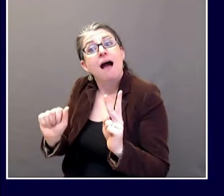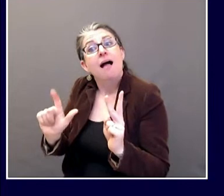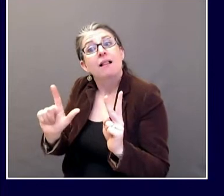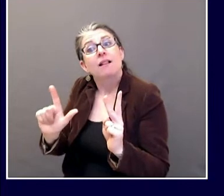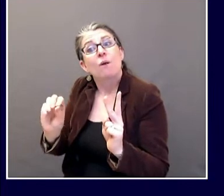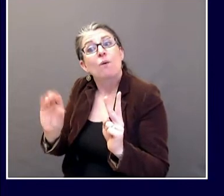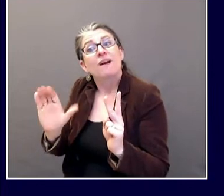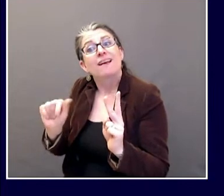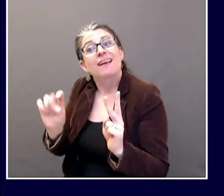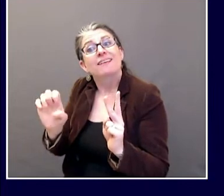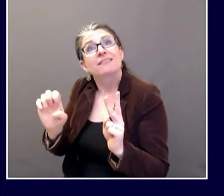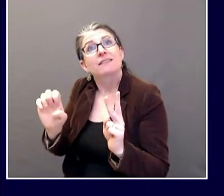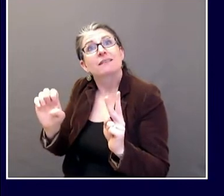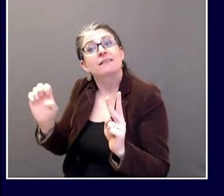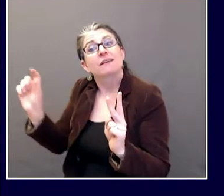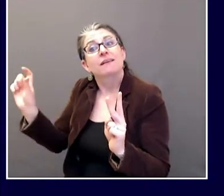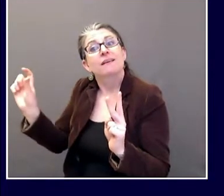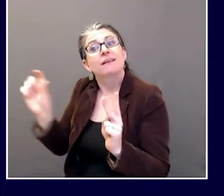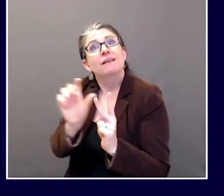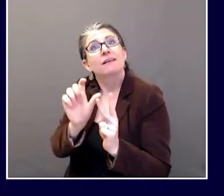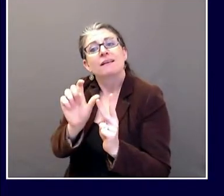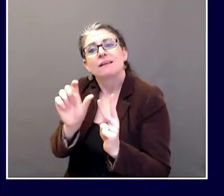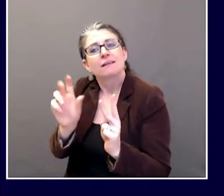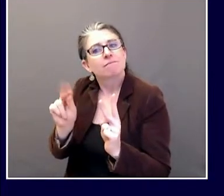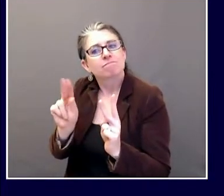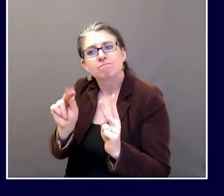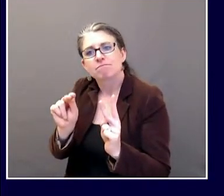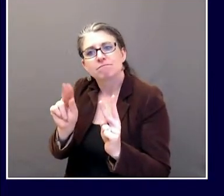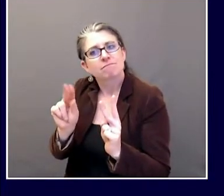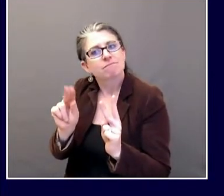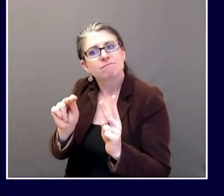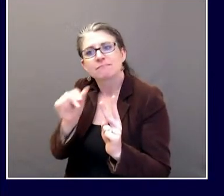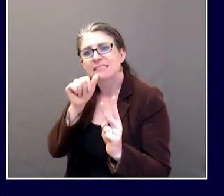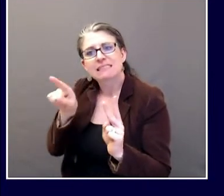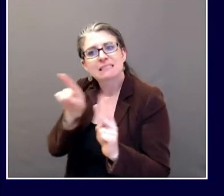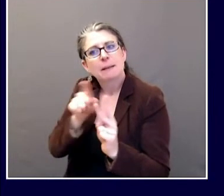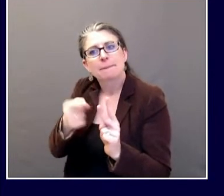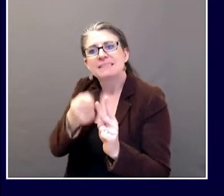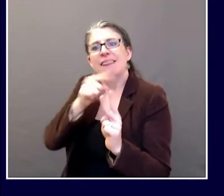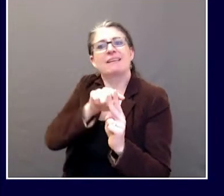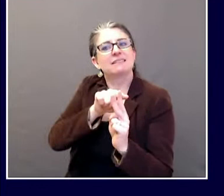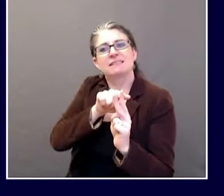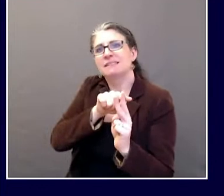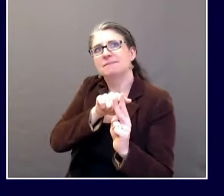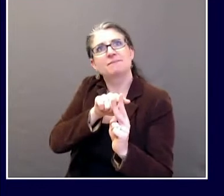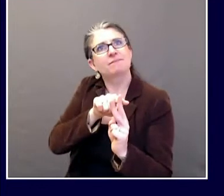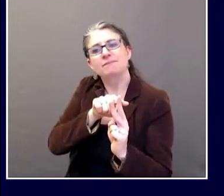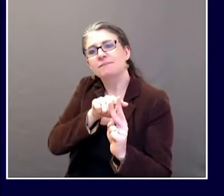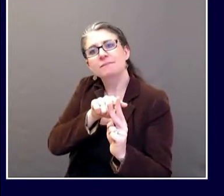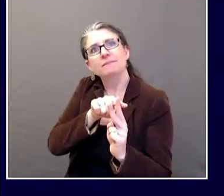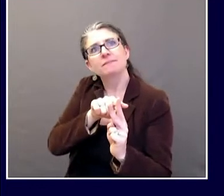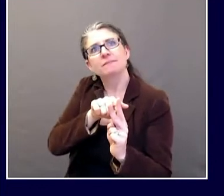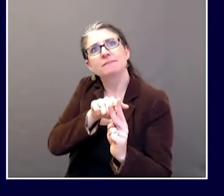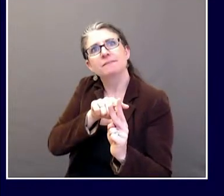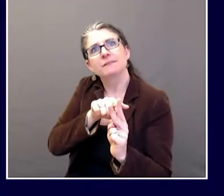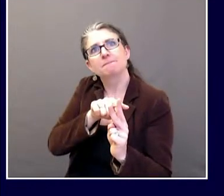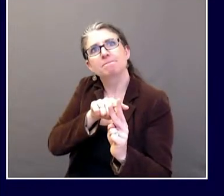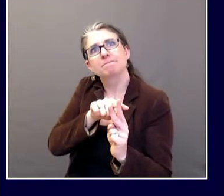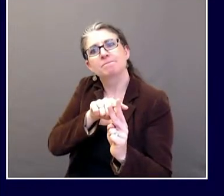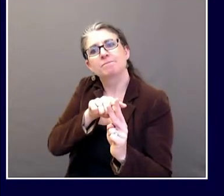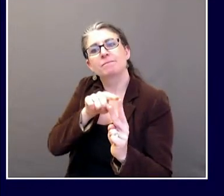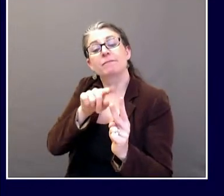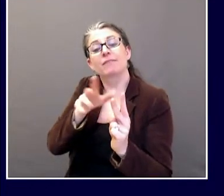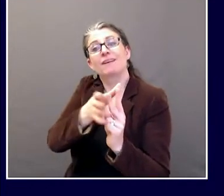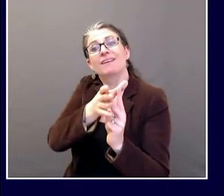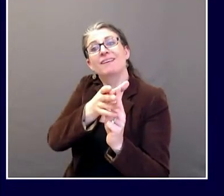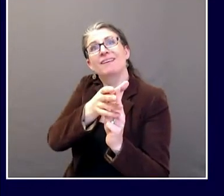what allocated often means is that a voucher has been created. So for example, the US CDC on their website for